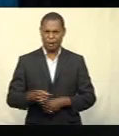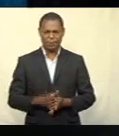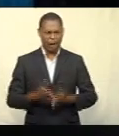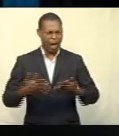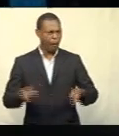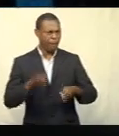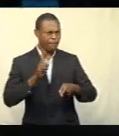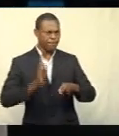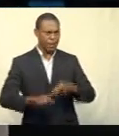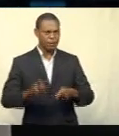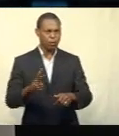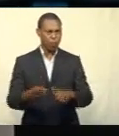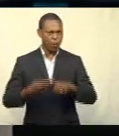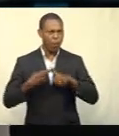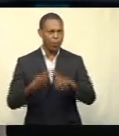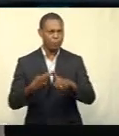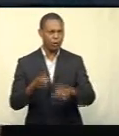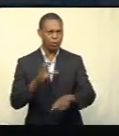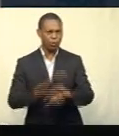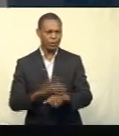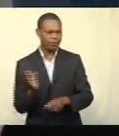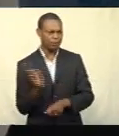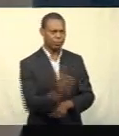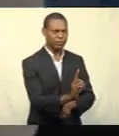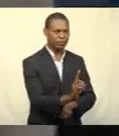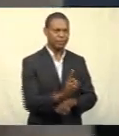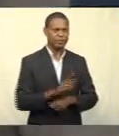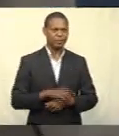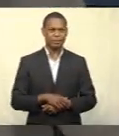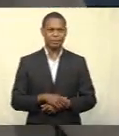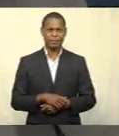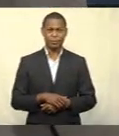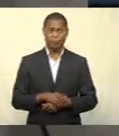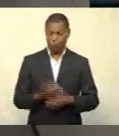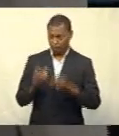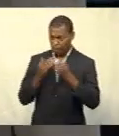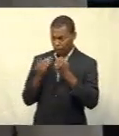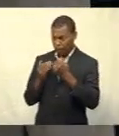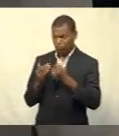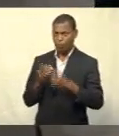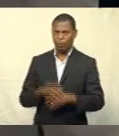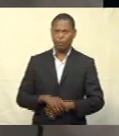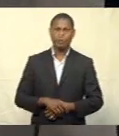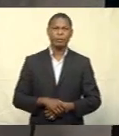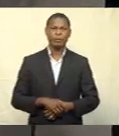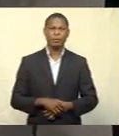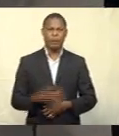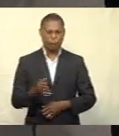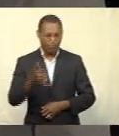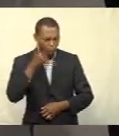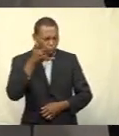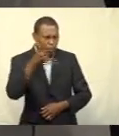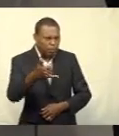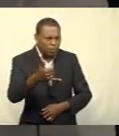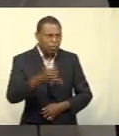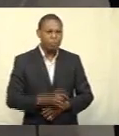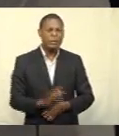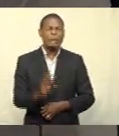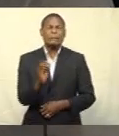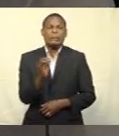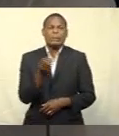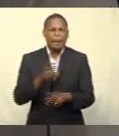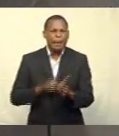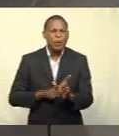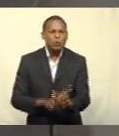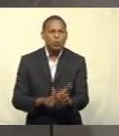the response from police in coming to the area? Yeah, thank you. We had a call coming in saying that there was some youths around